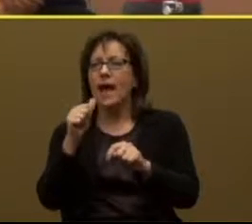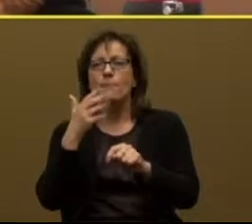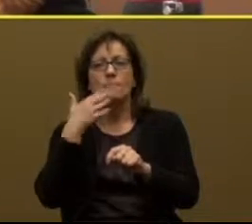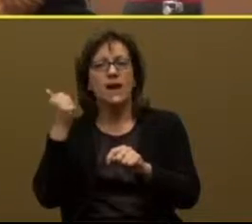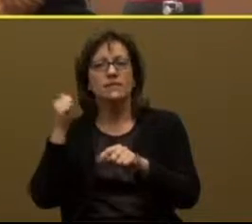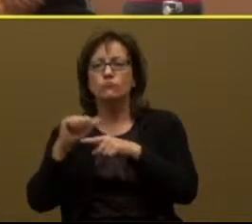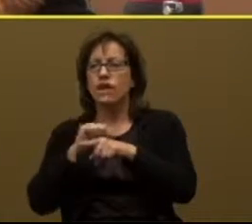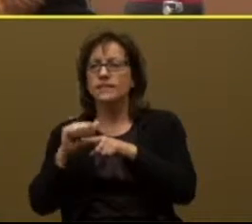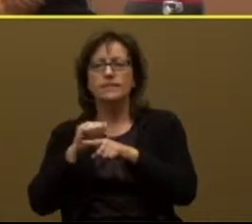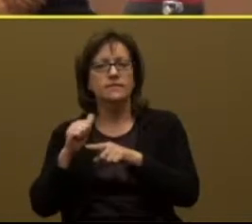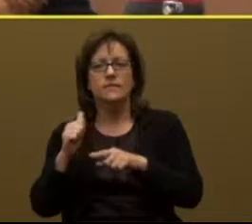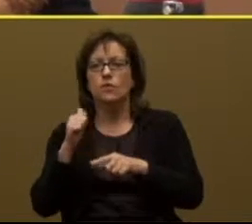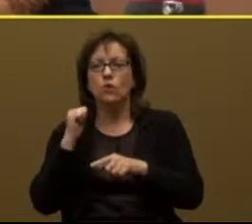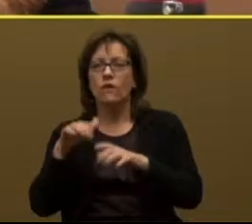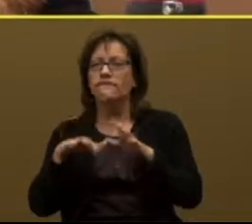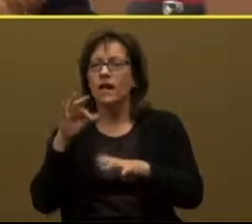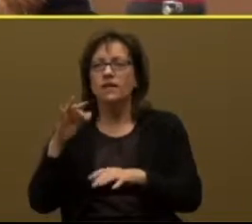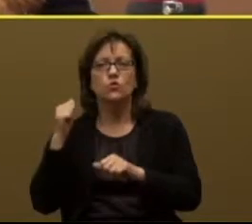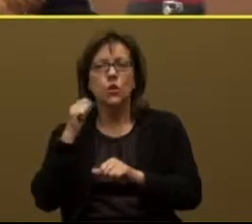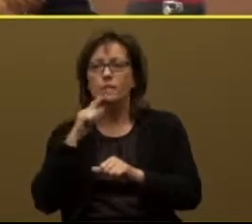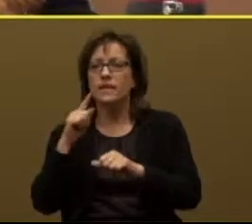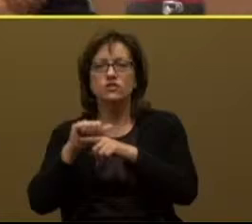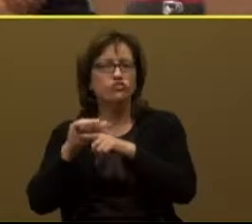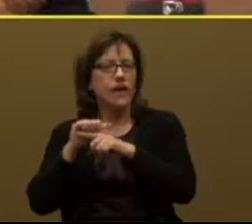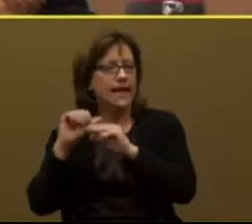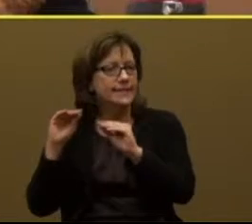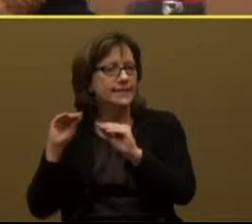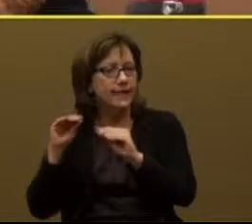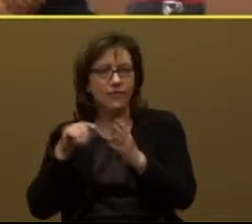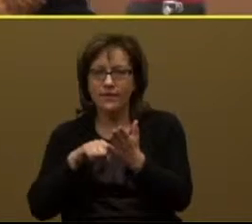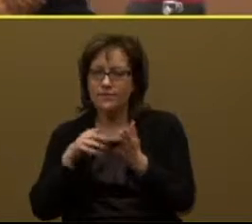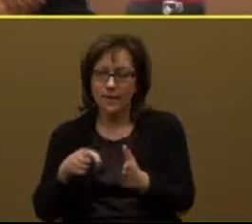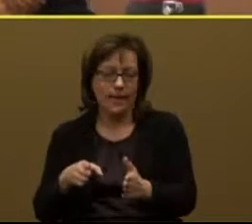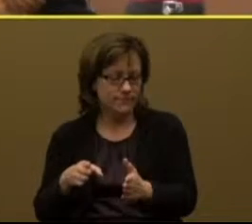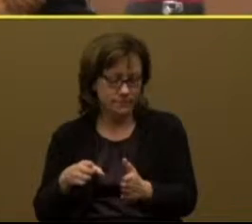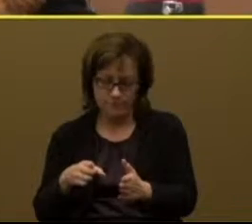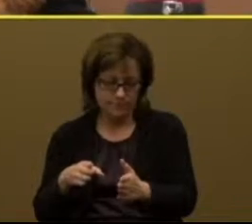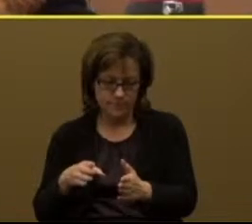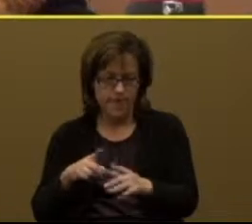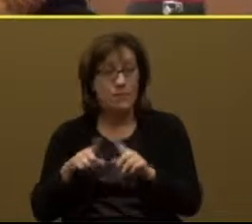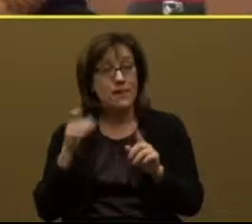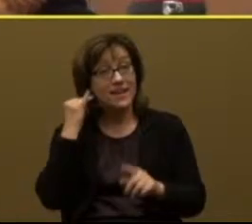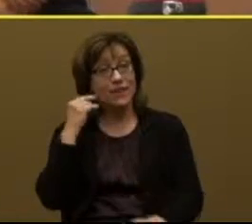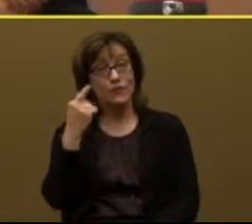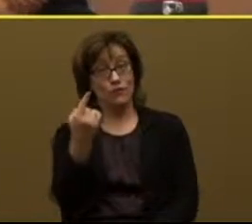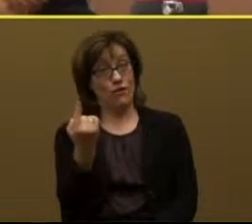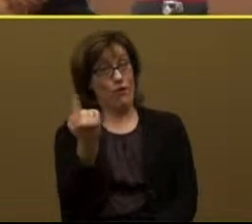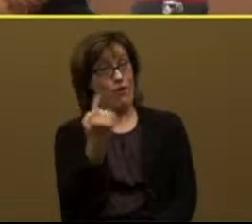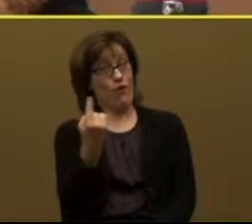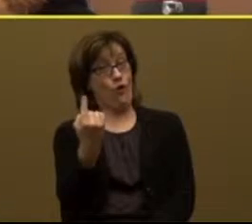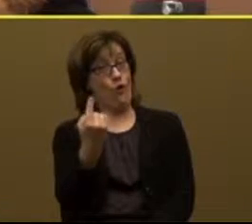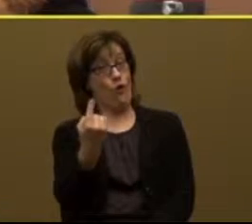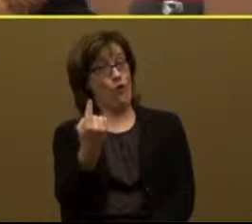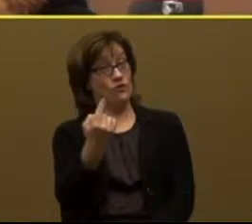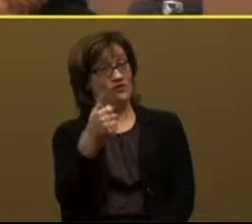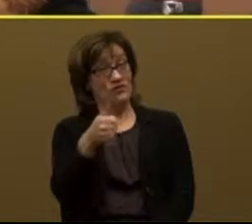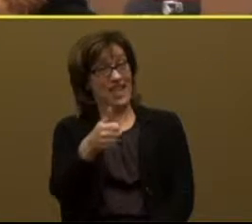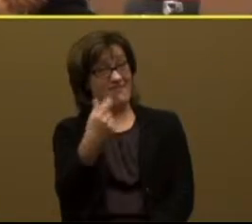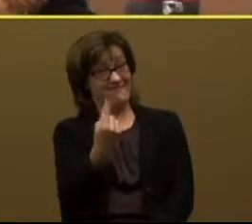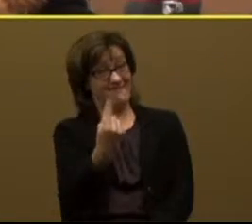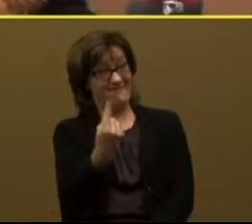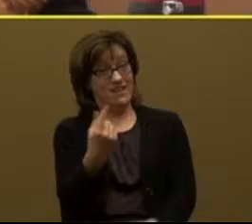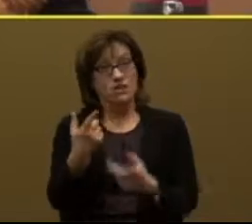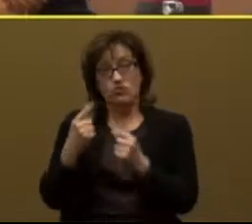find. You're not going to be trained this way, but it is a way in which if you're the only one trying to get the student through